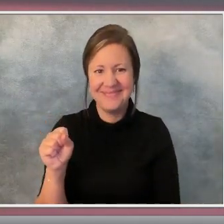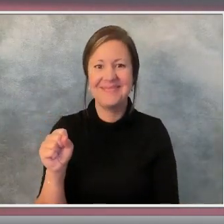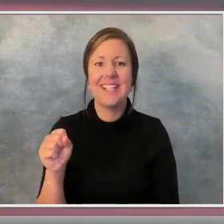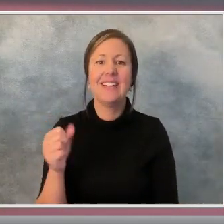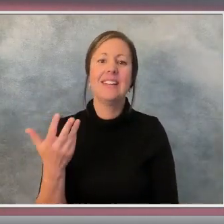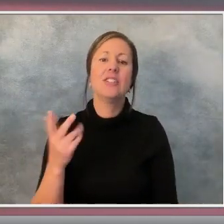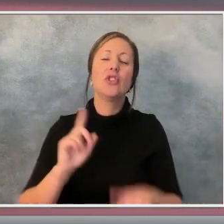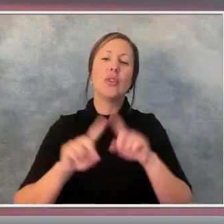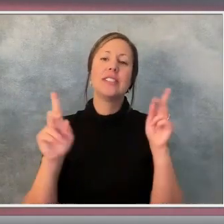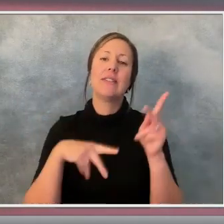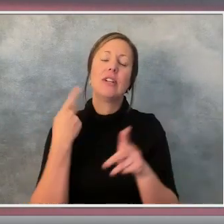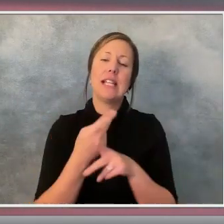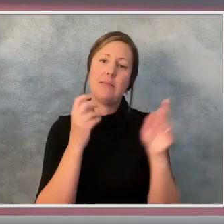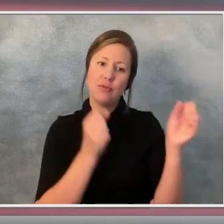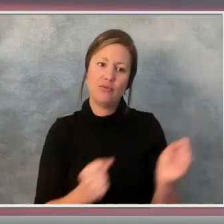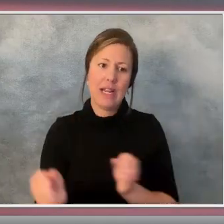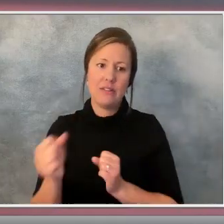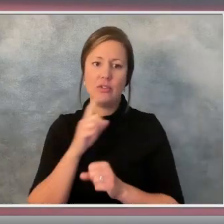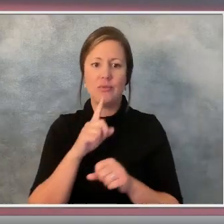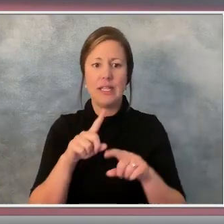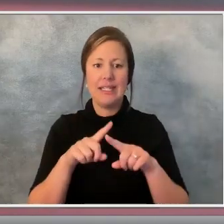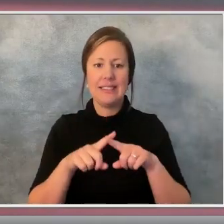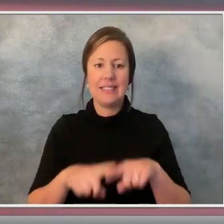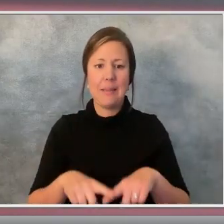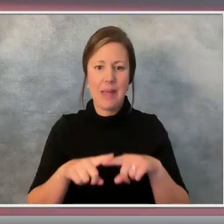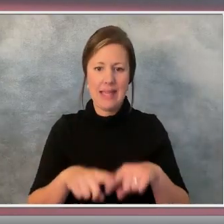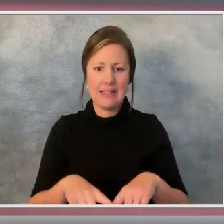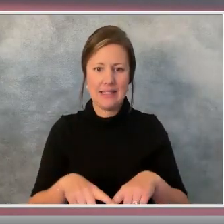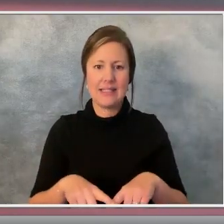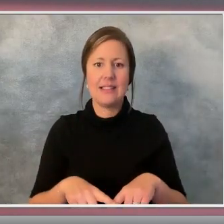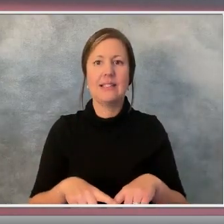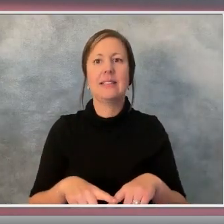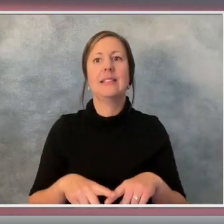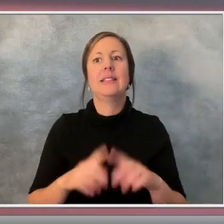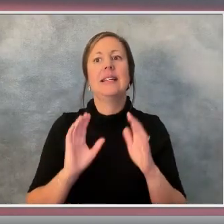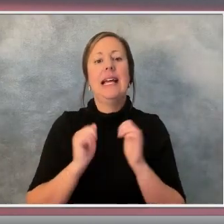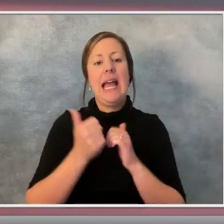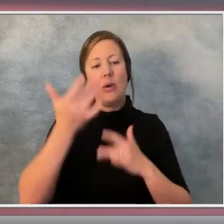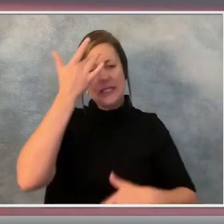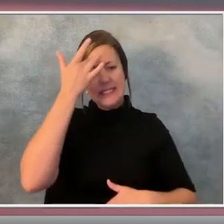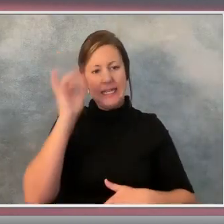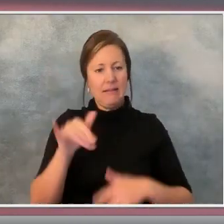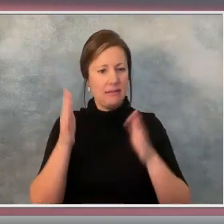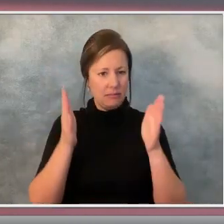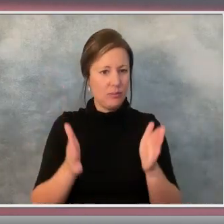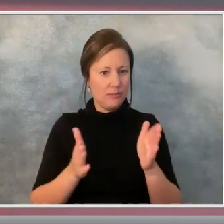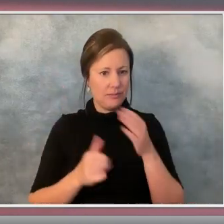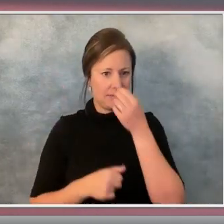of strategies, and it depends to some degree on how sick the patient is. We have had